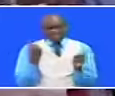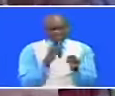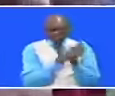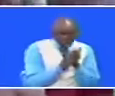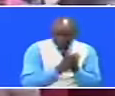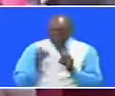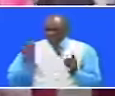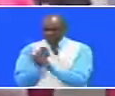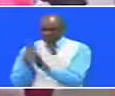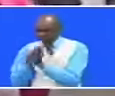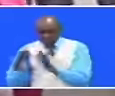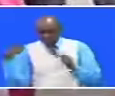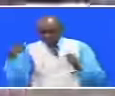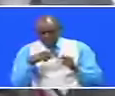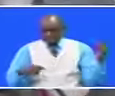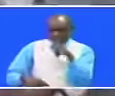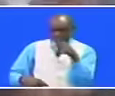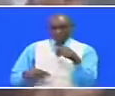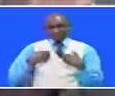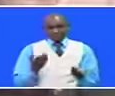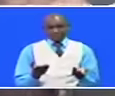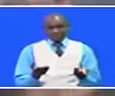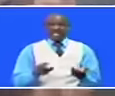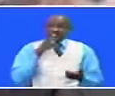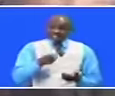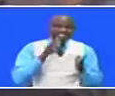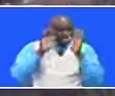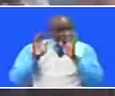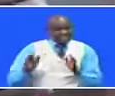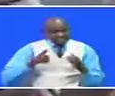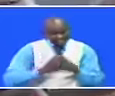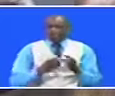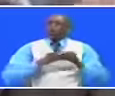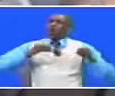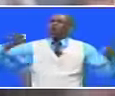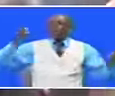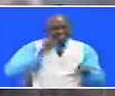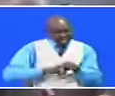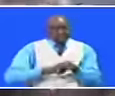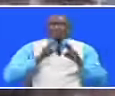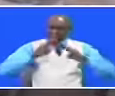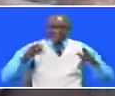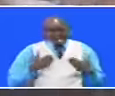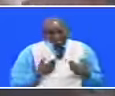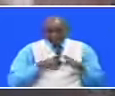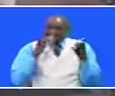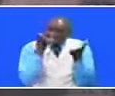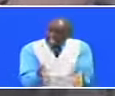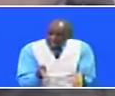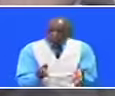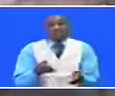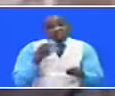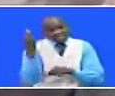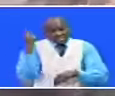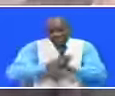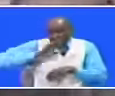both factions heaping the blame on each other. Hii kampeni tumeanza kufanya kwa muda mrefu, tukifanya kwa usalama. Lakini saa hii vile